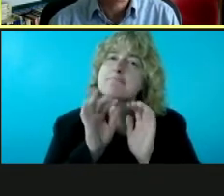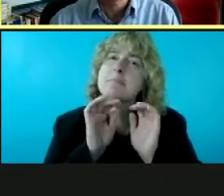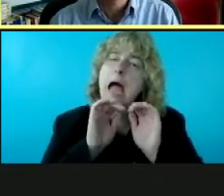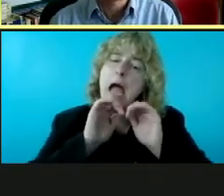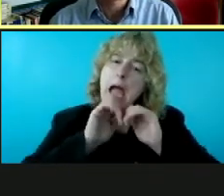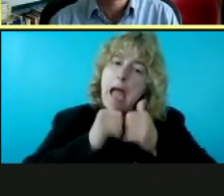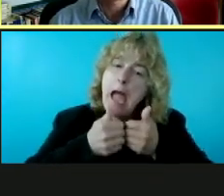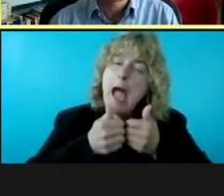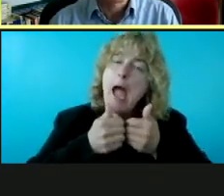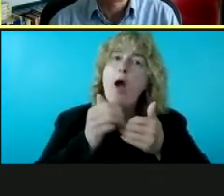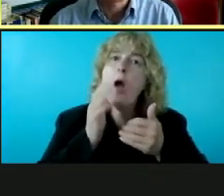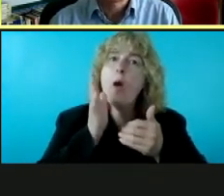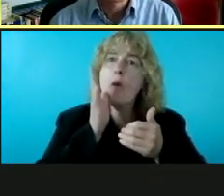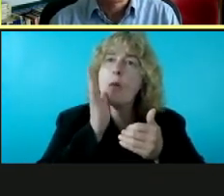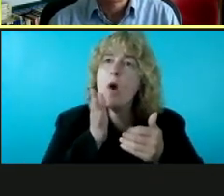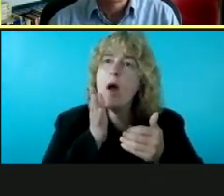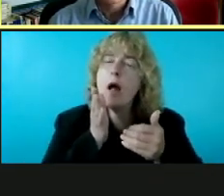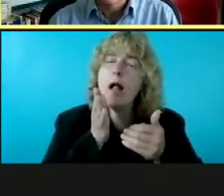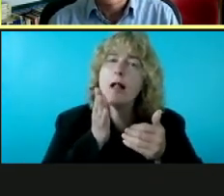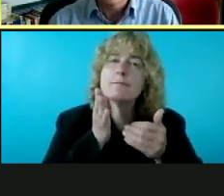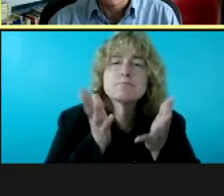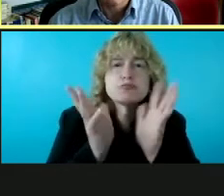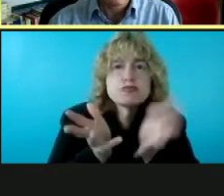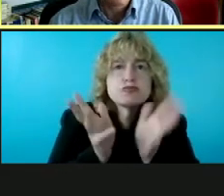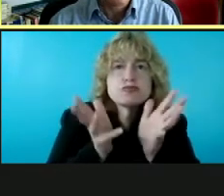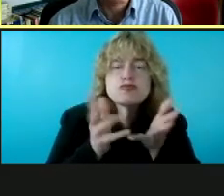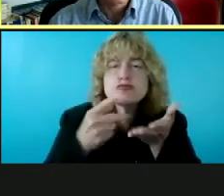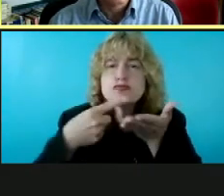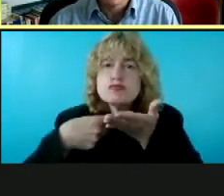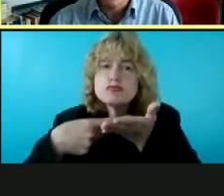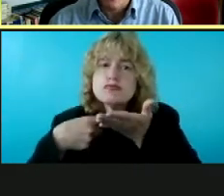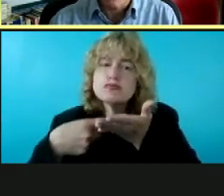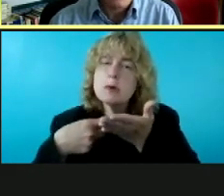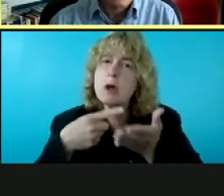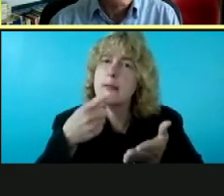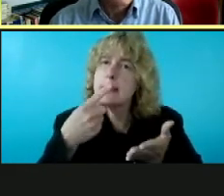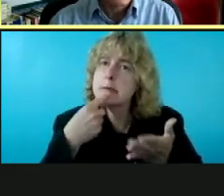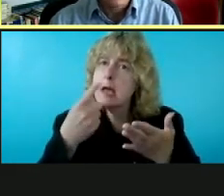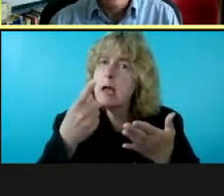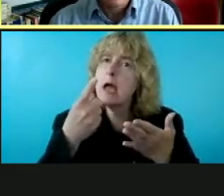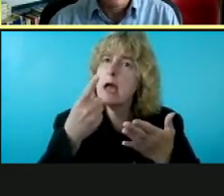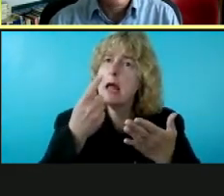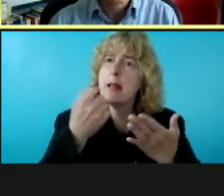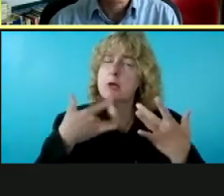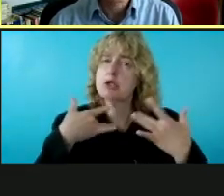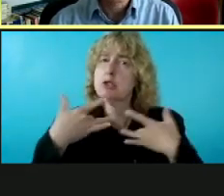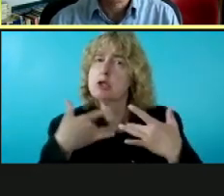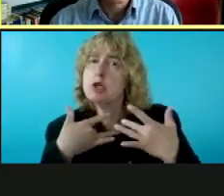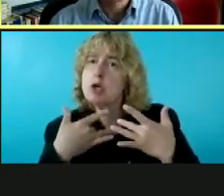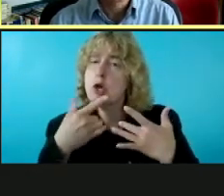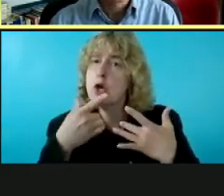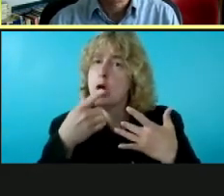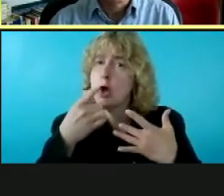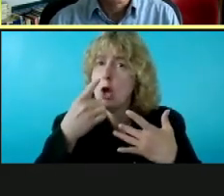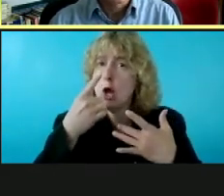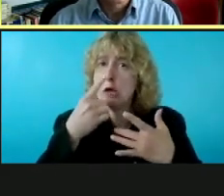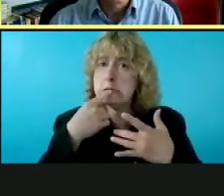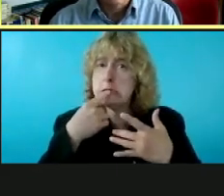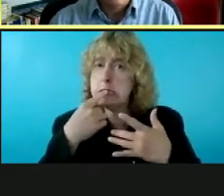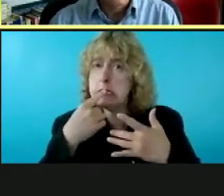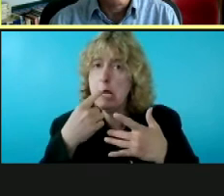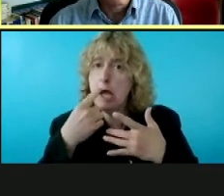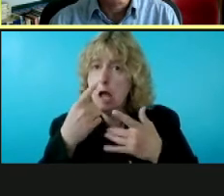have a conversation around a concern. If somebody says they're concerned about how quickly the vaccines were developed